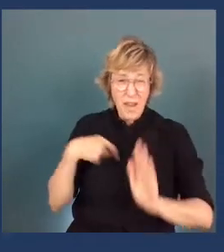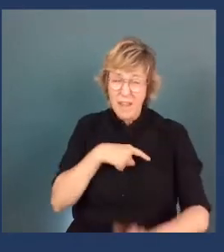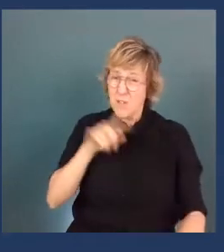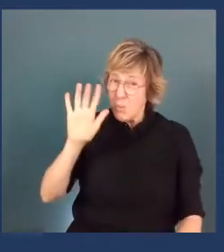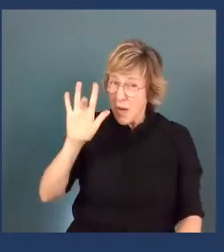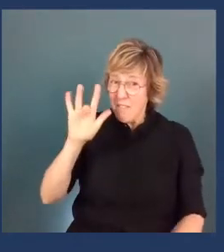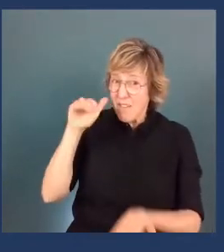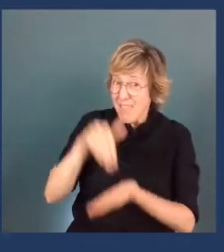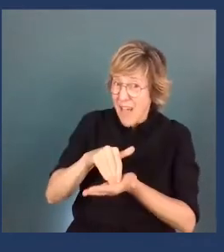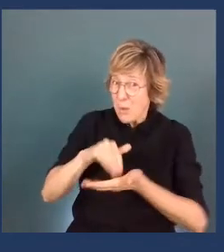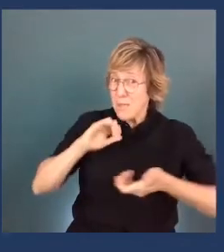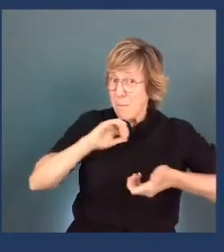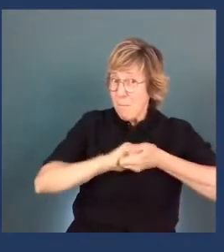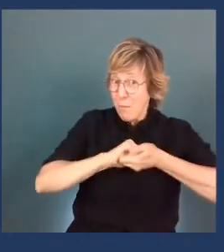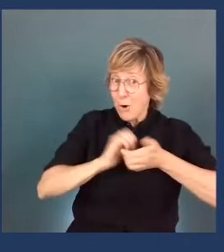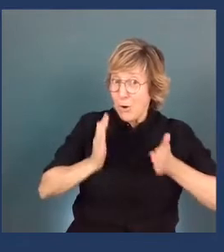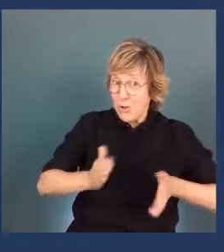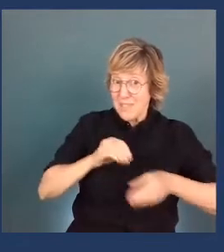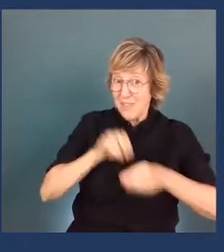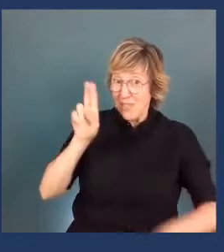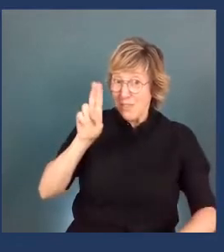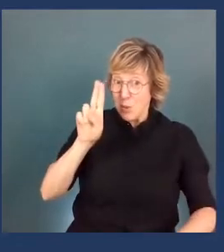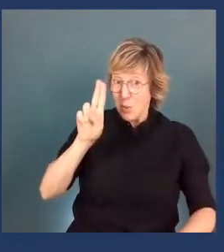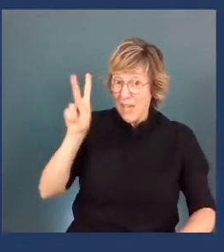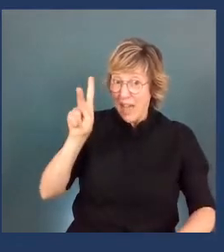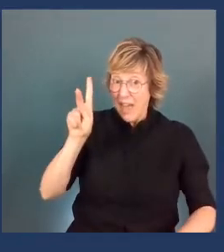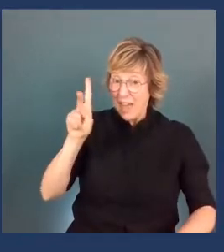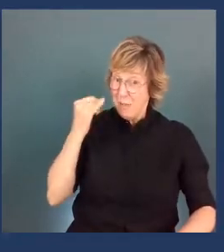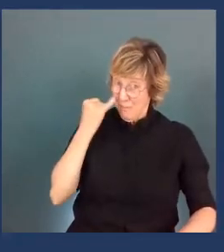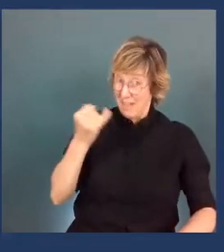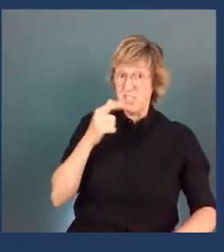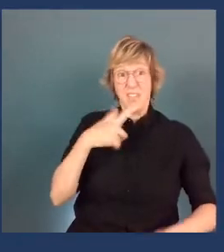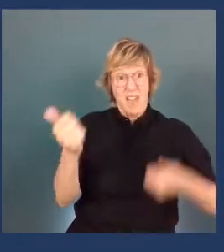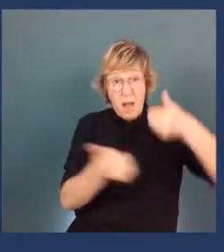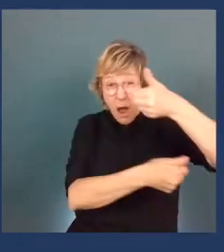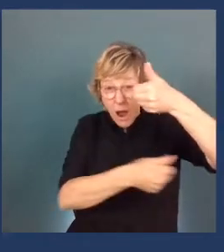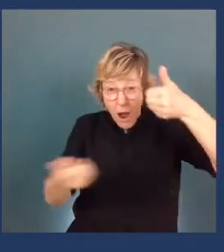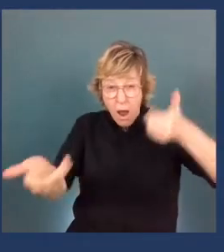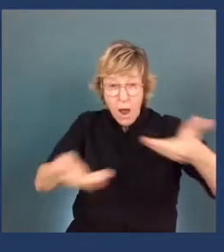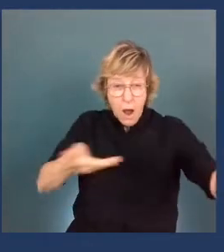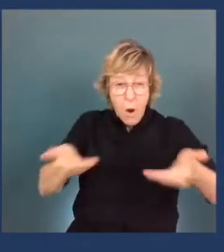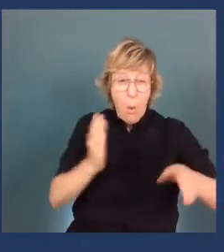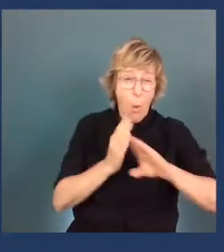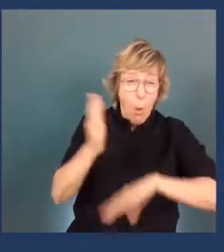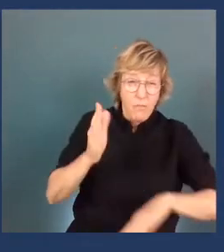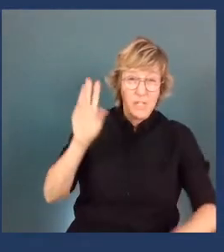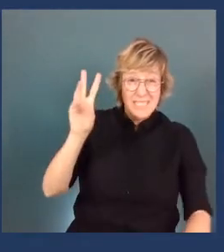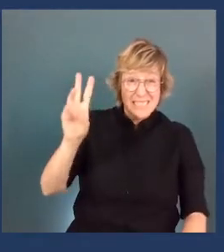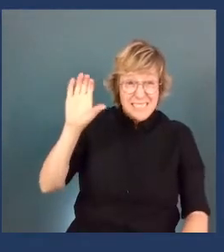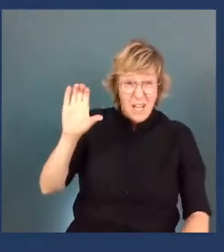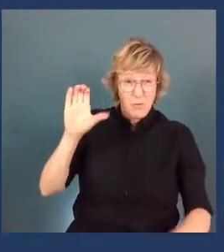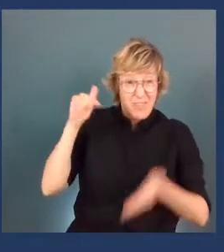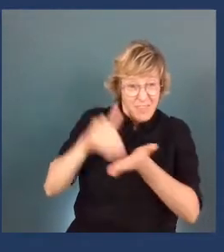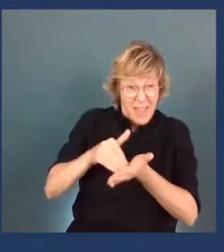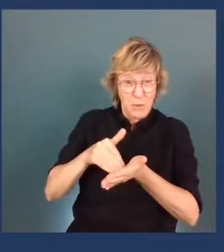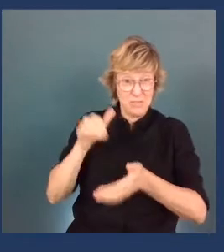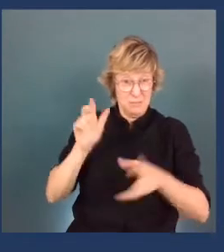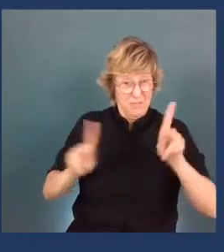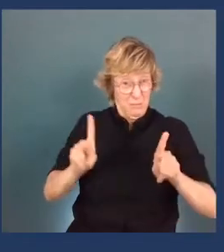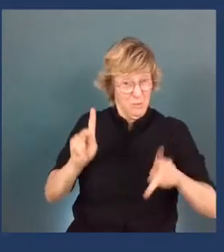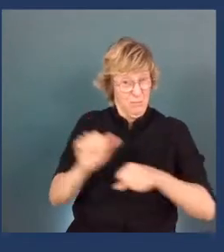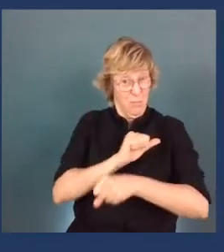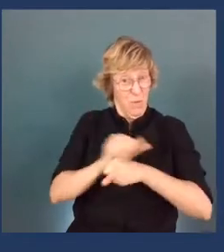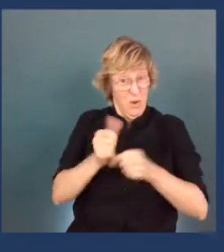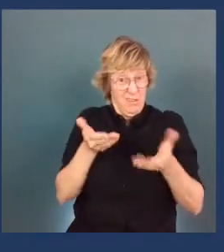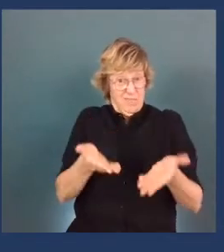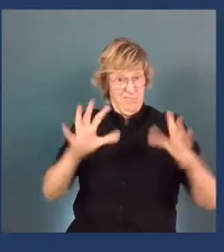25,000 partners in the UK alone. And as an ecosystem, they employ over 600,000 people. And most of them